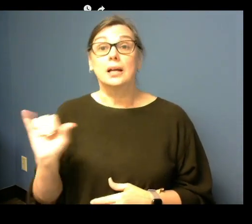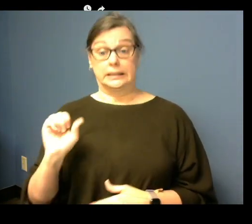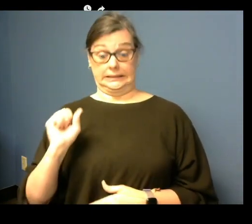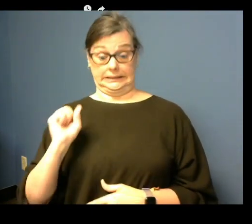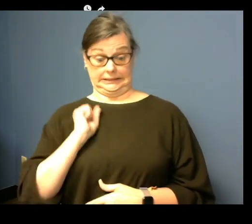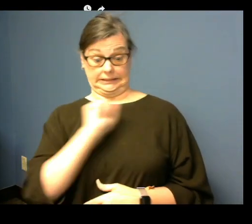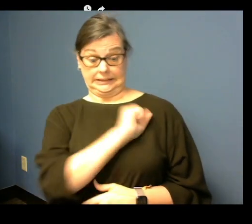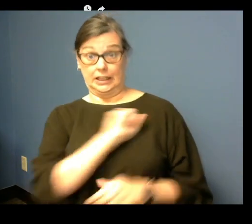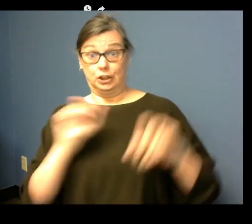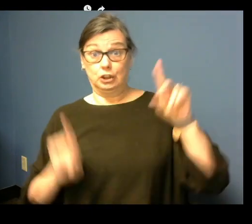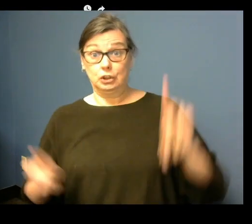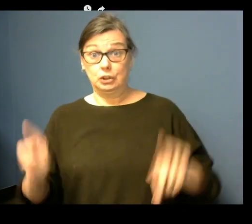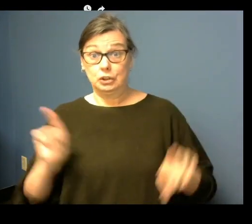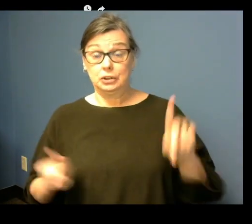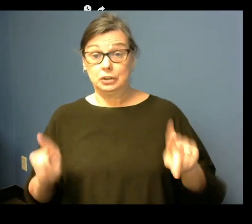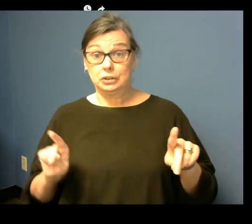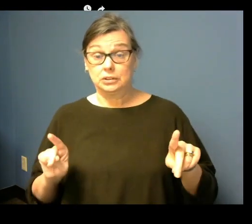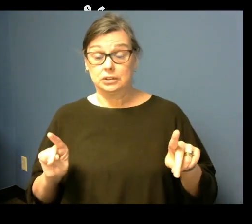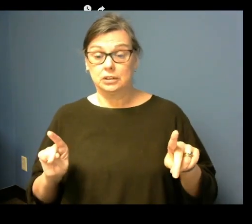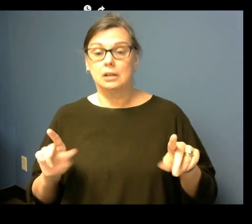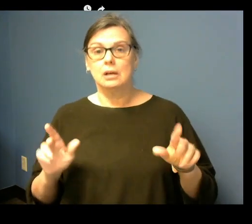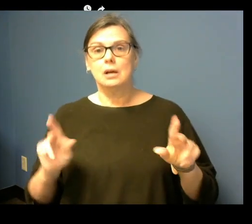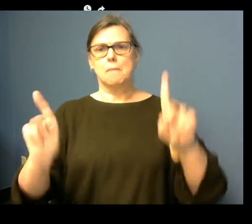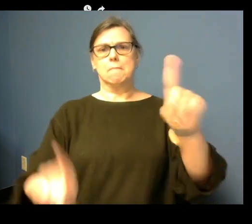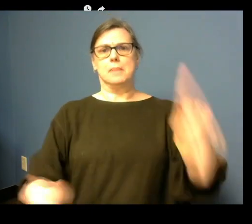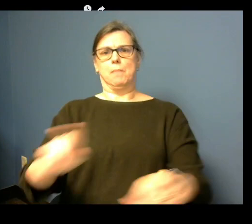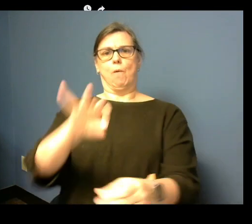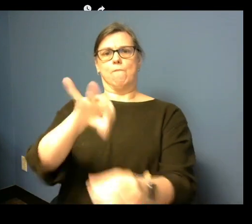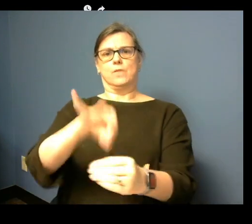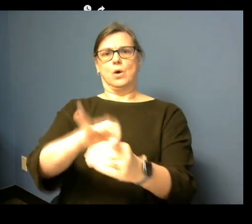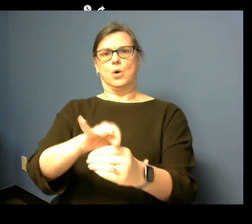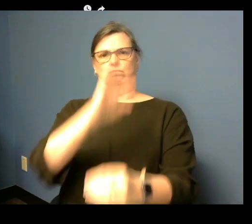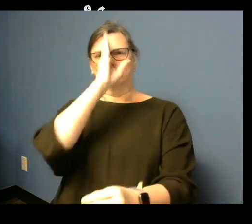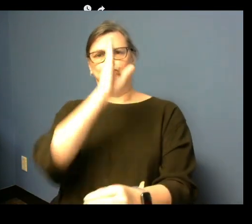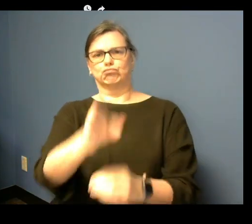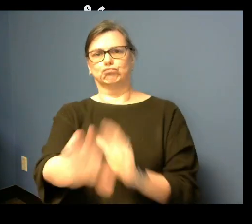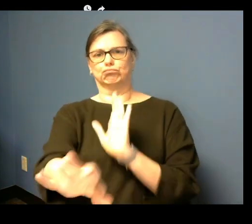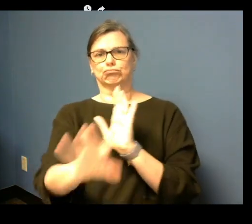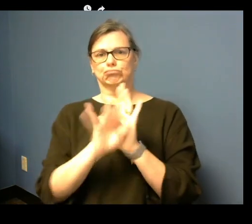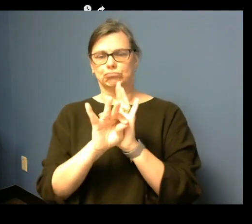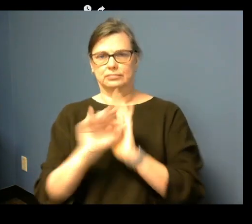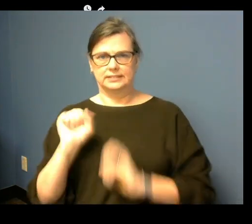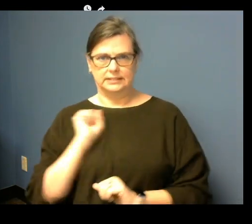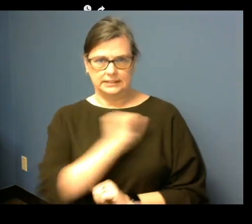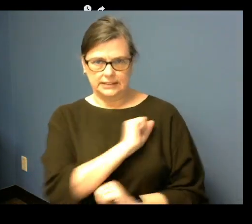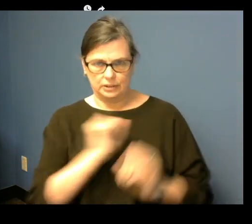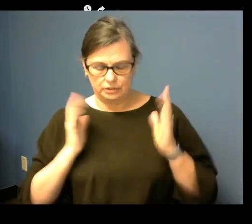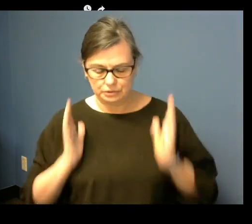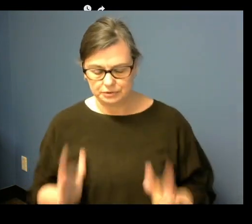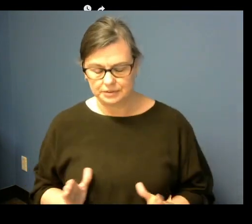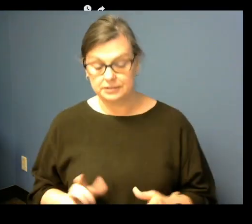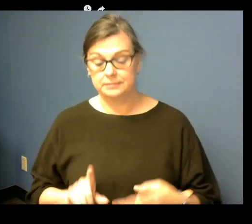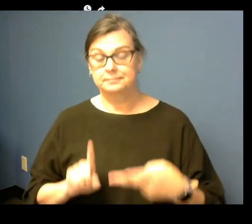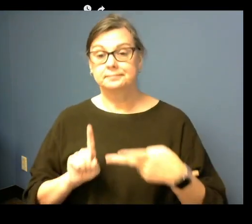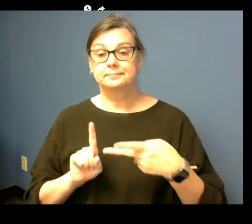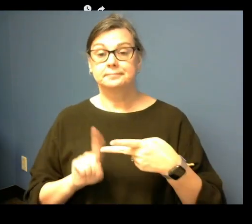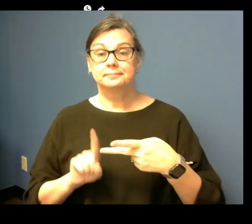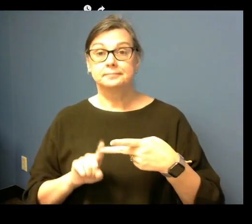US senators, or putting more silver into the economy, giving some ownership